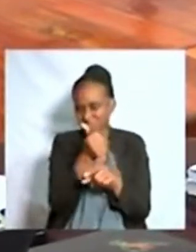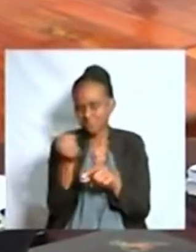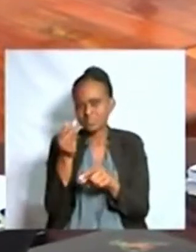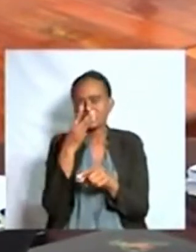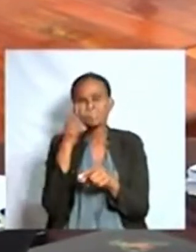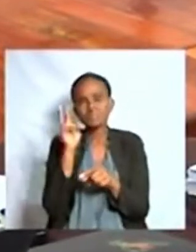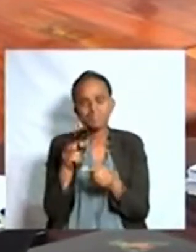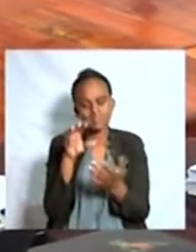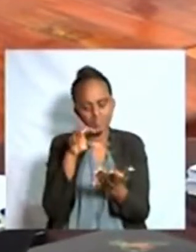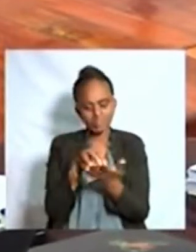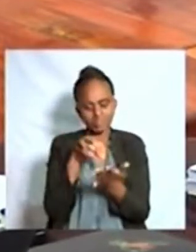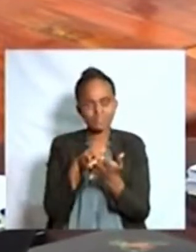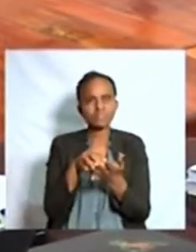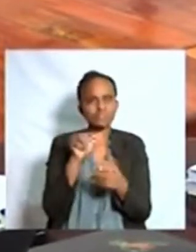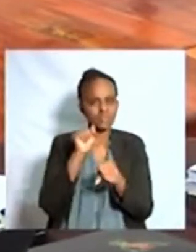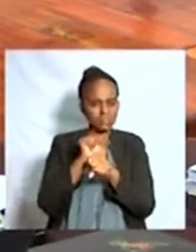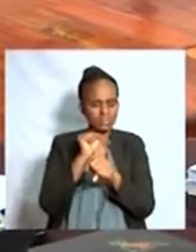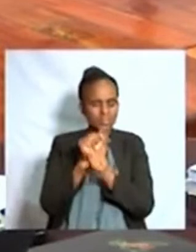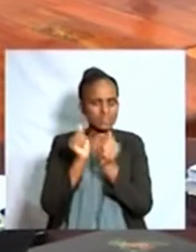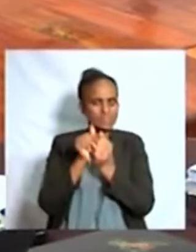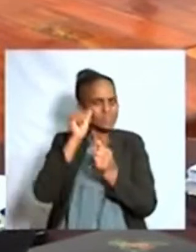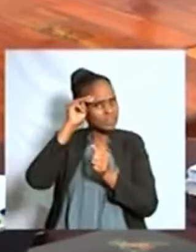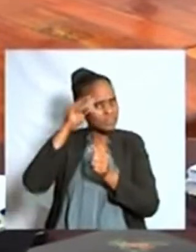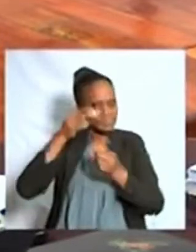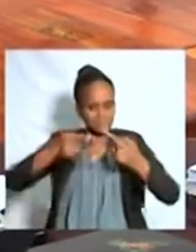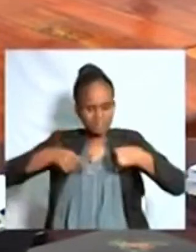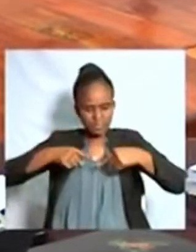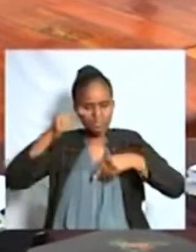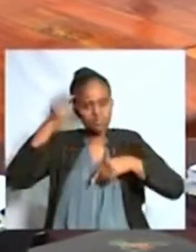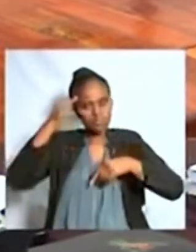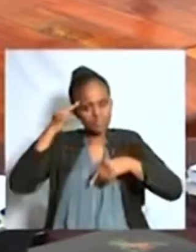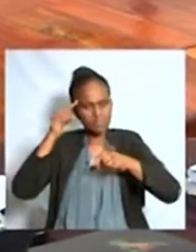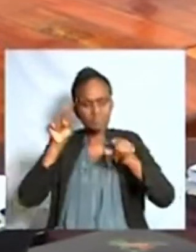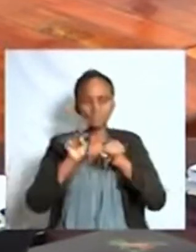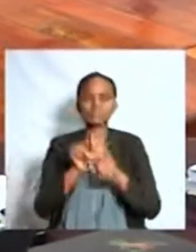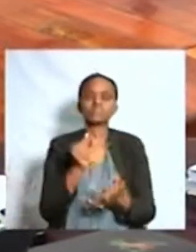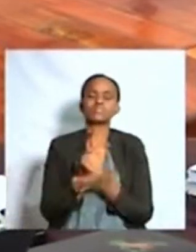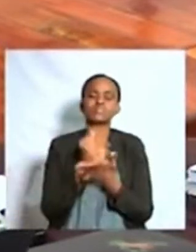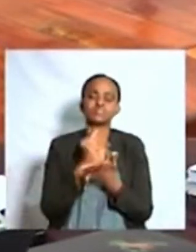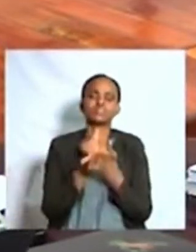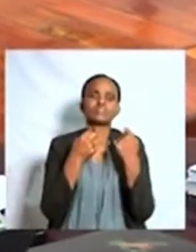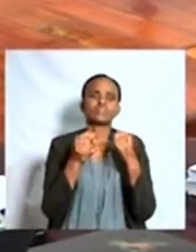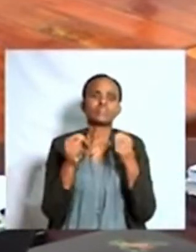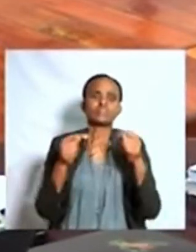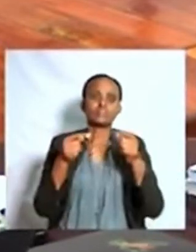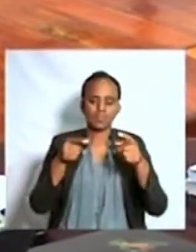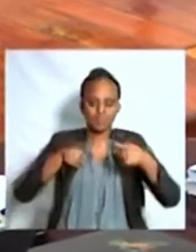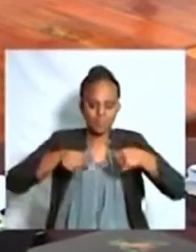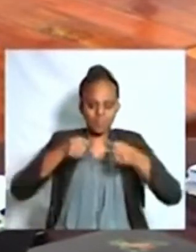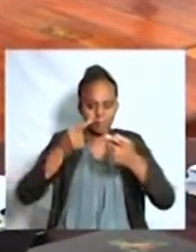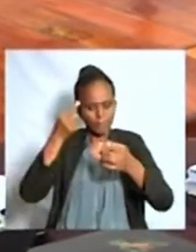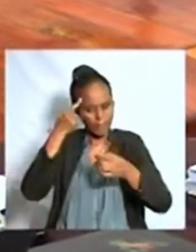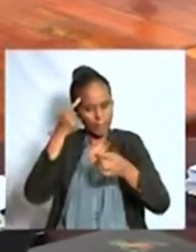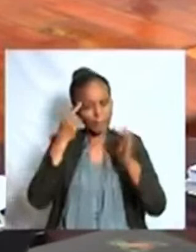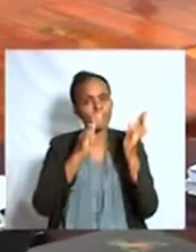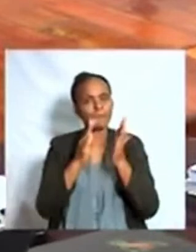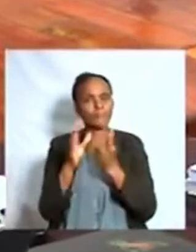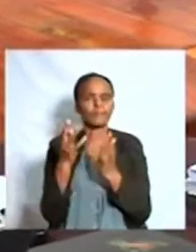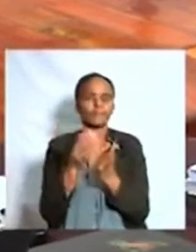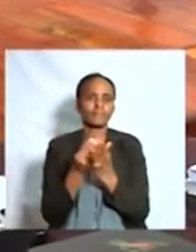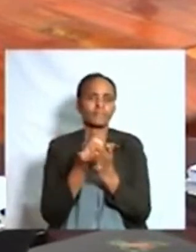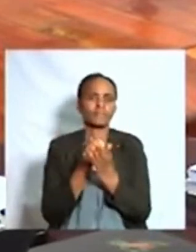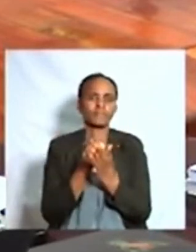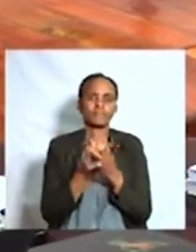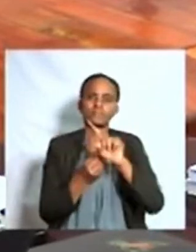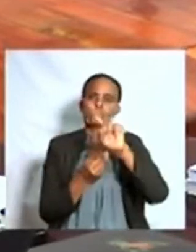circumstances, engage the Ministry of Local Government and Rural Development in a bid to increase the Local Government Equalization Fund. Query